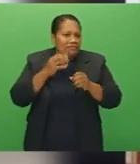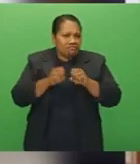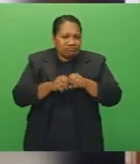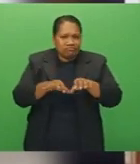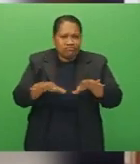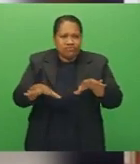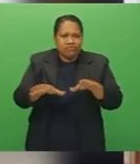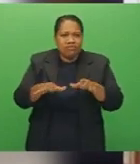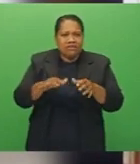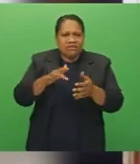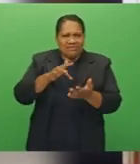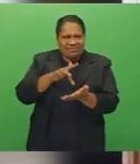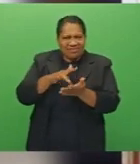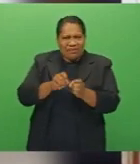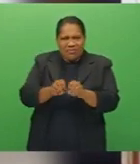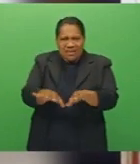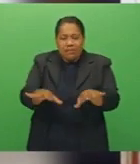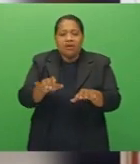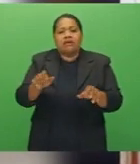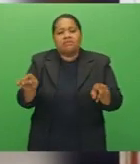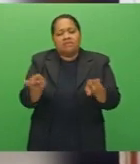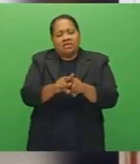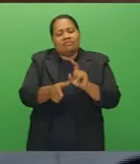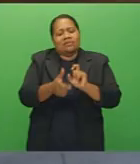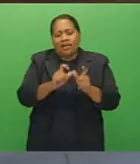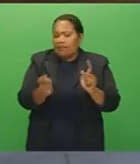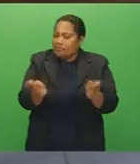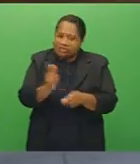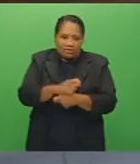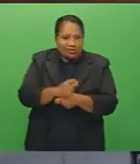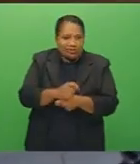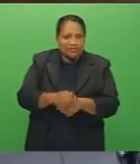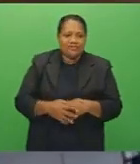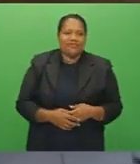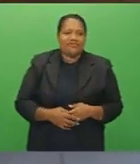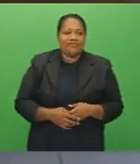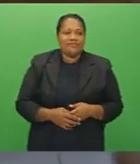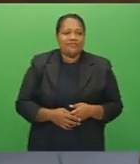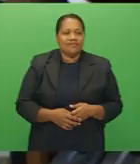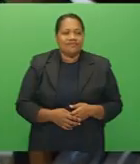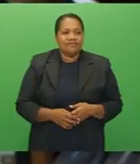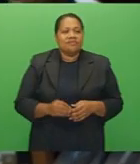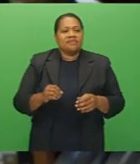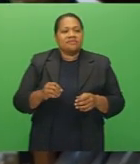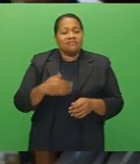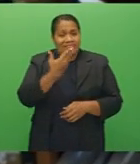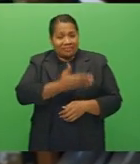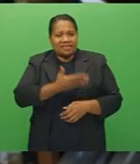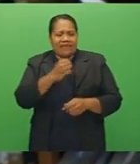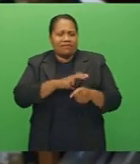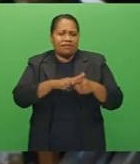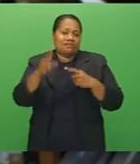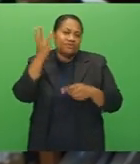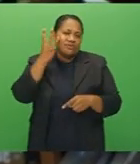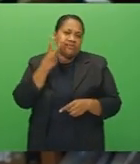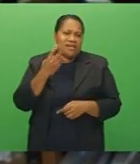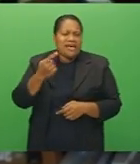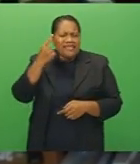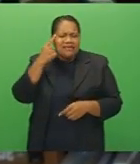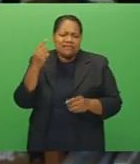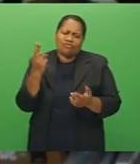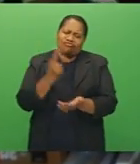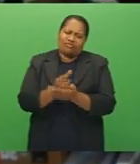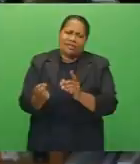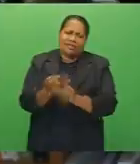in the midst of a climate change crisis. Dr. Mangubai also has a message for the women. I think that's really important, finding someone